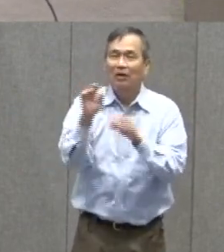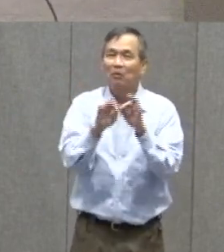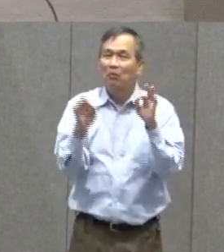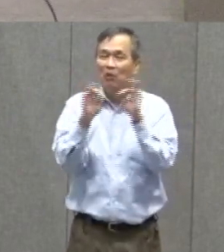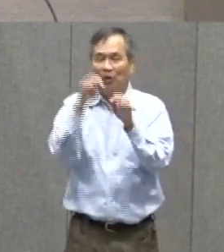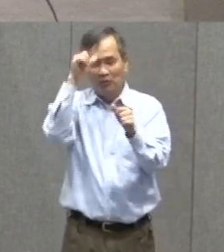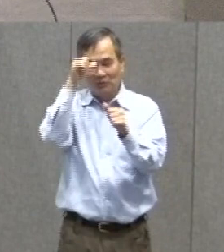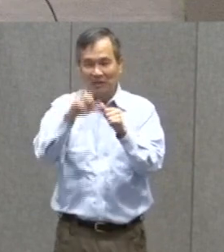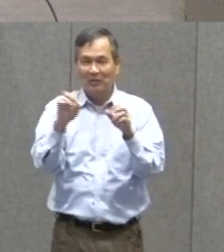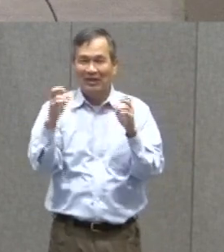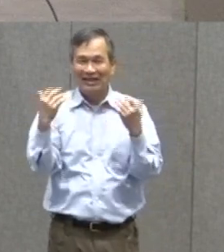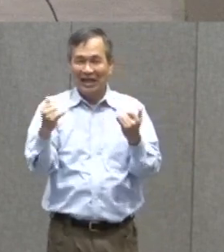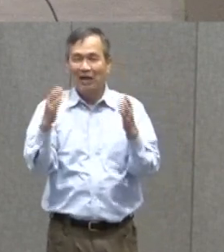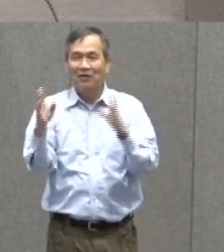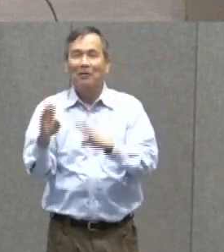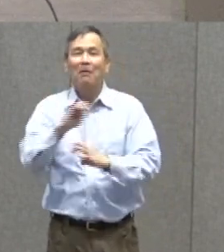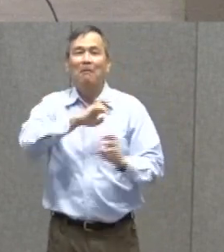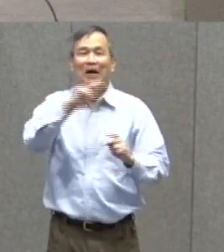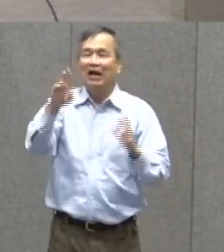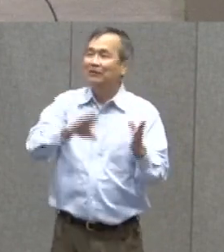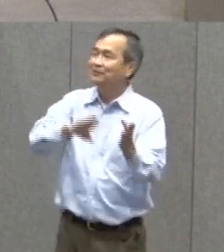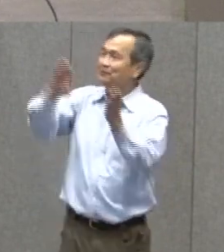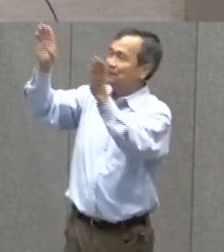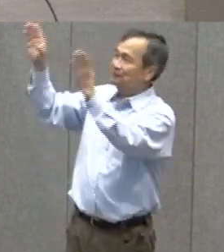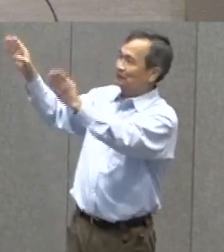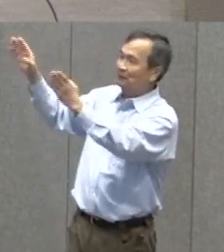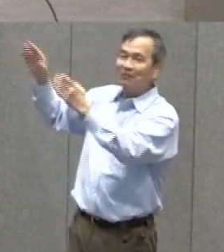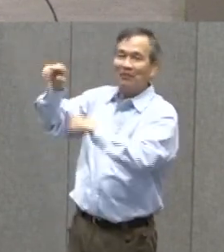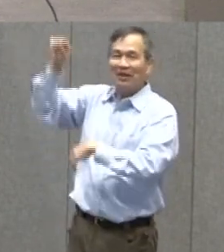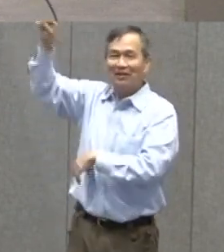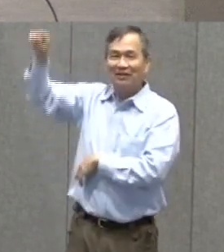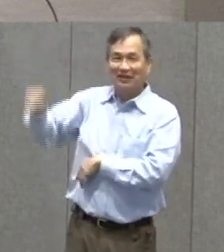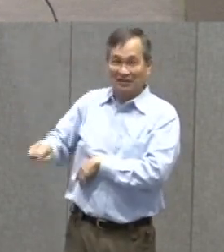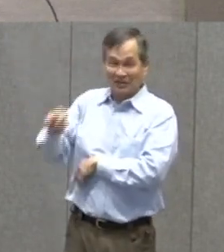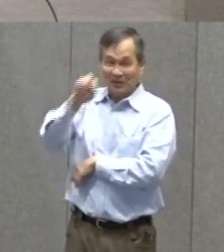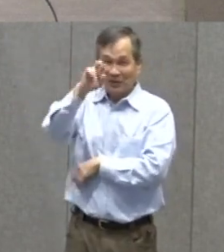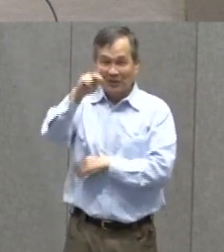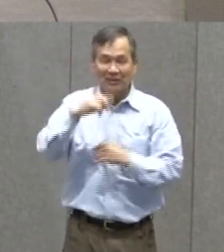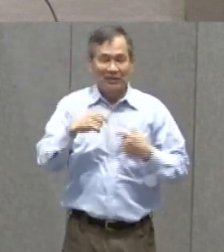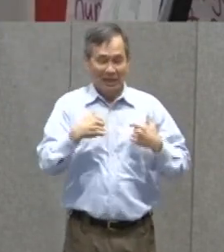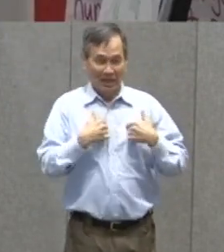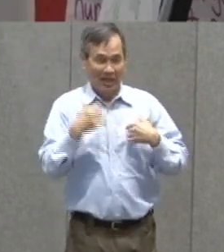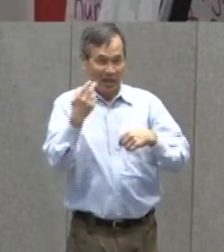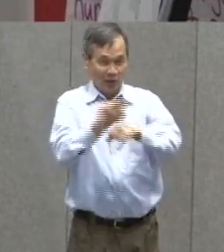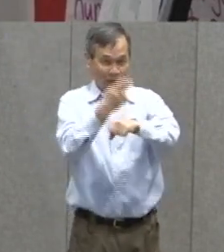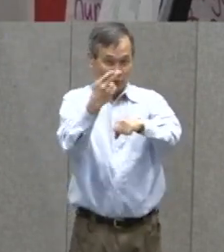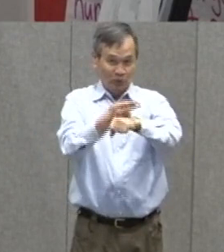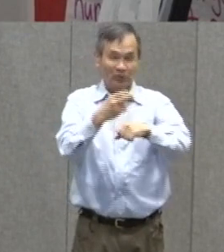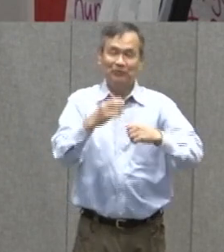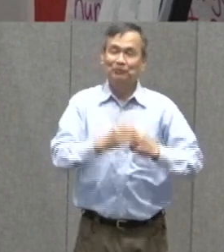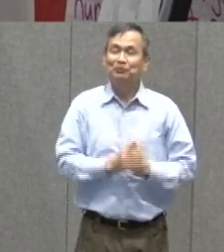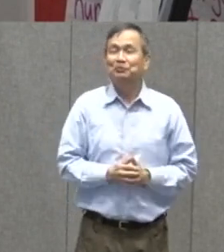over here to our chart paper, and let me get my marker. And I will be